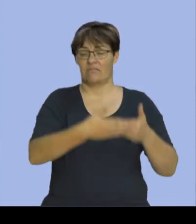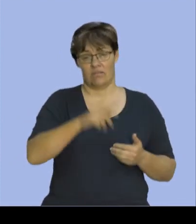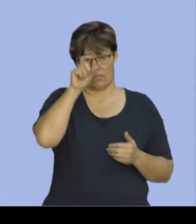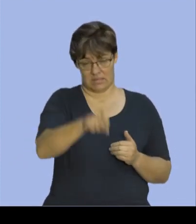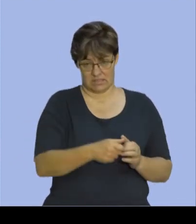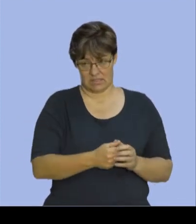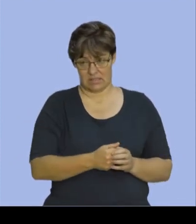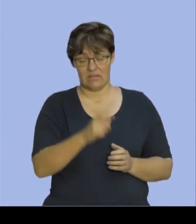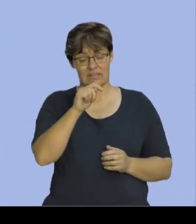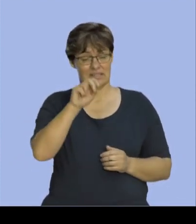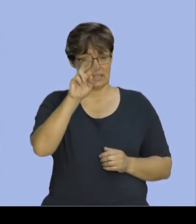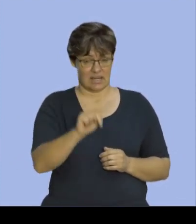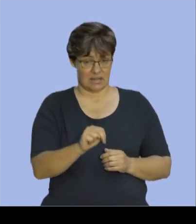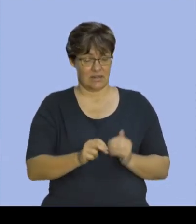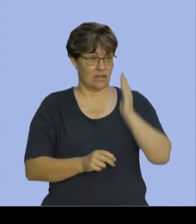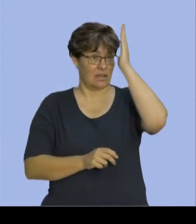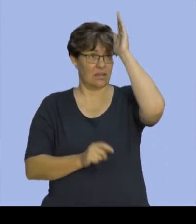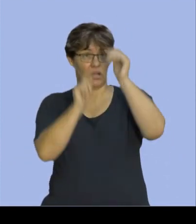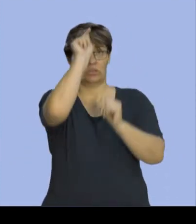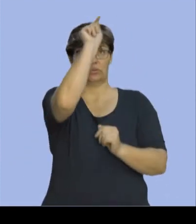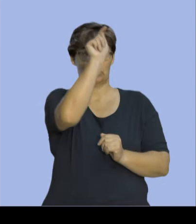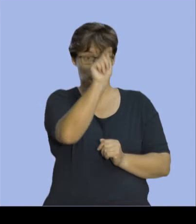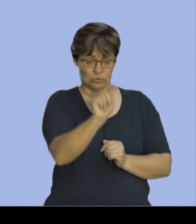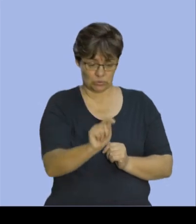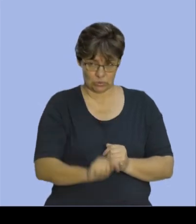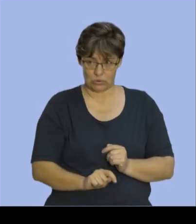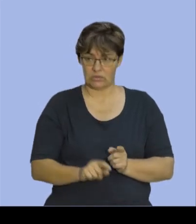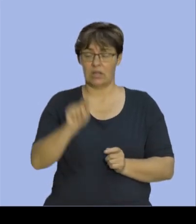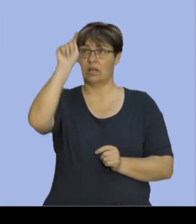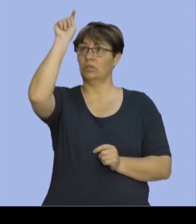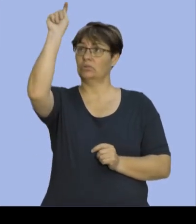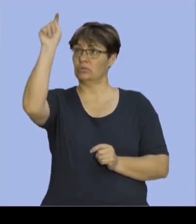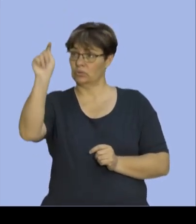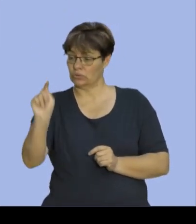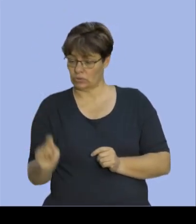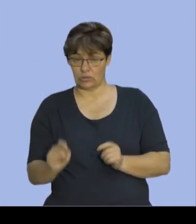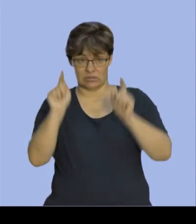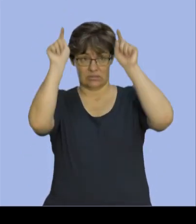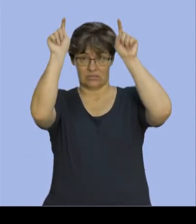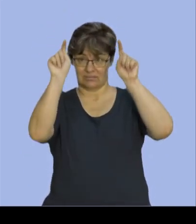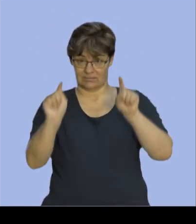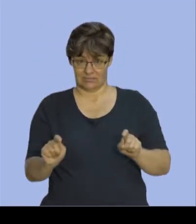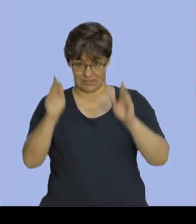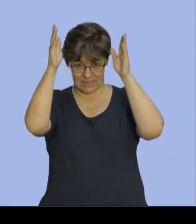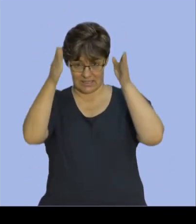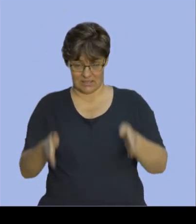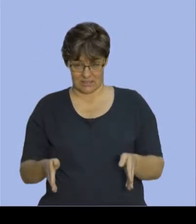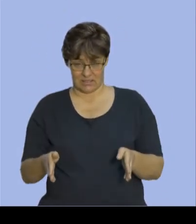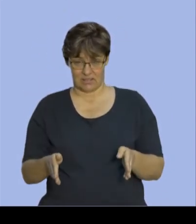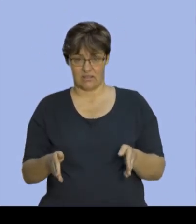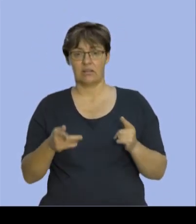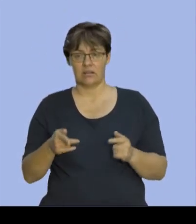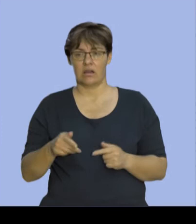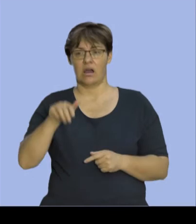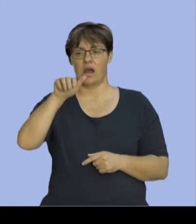very careful of when you're drawing the graph of tan is this dotted line of mine here. You see this dotted line of mine?